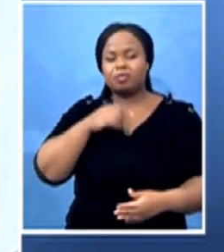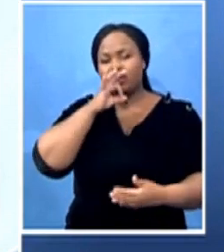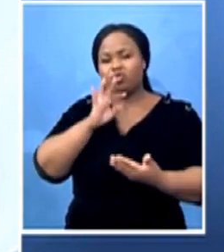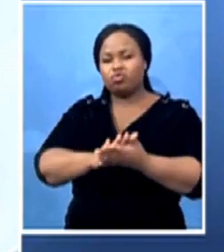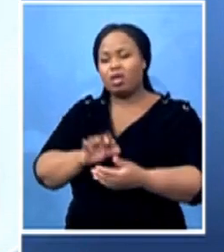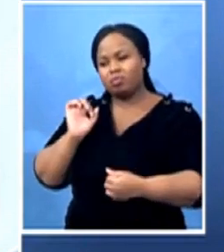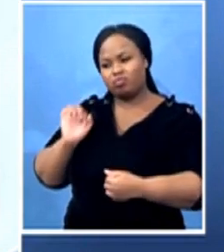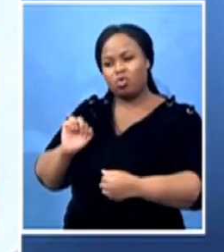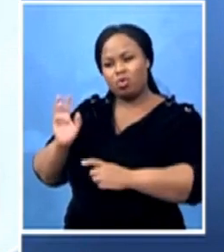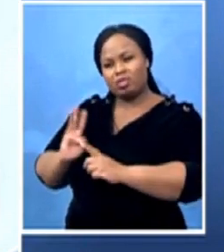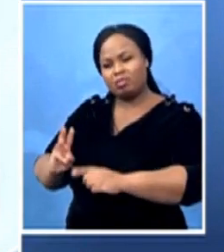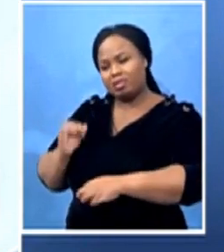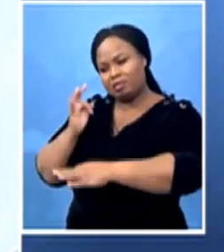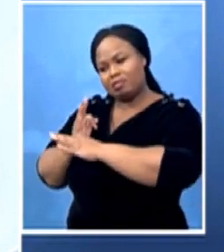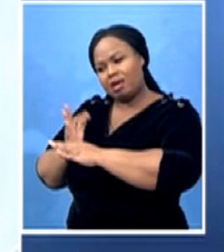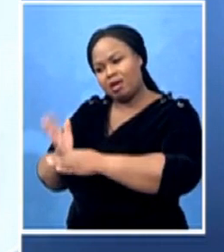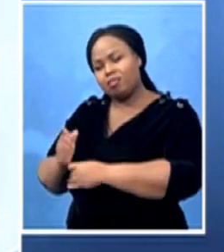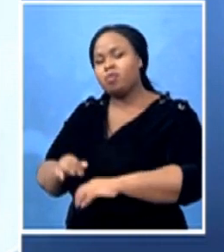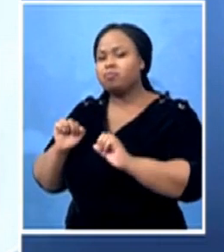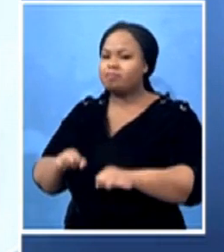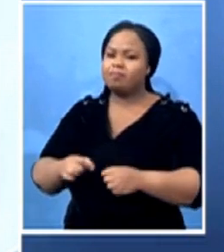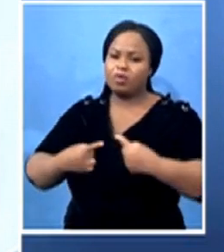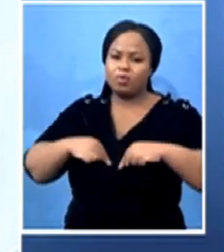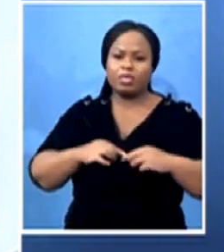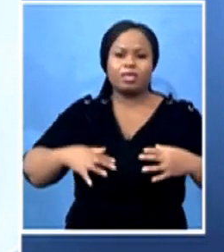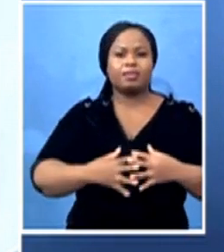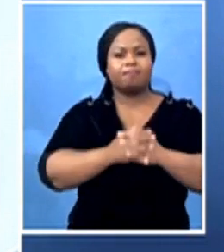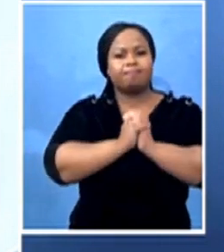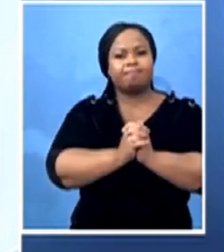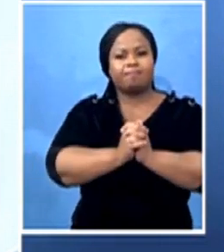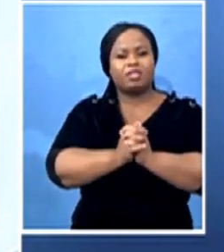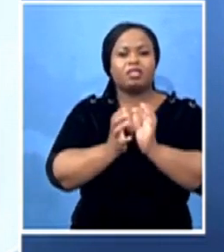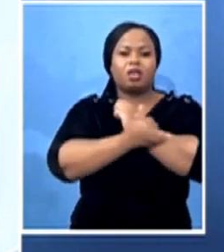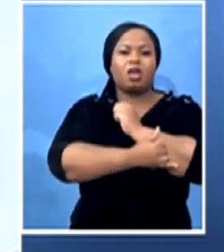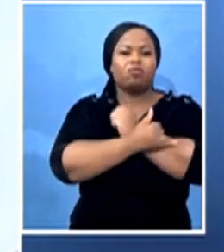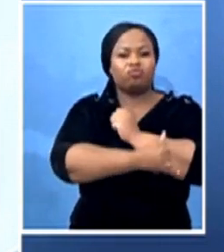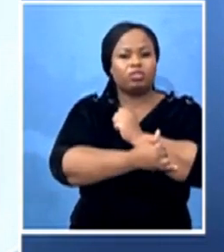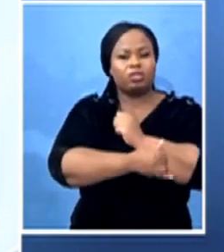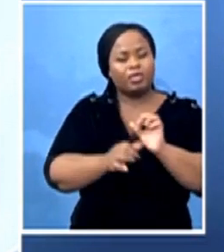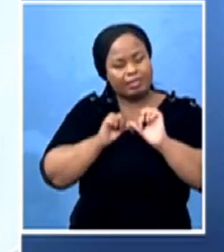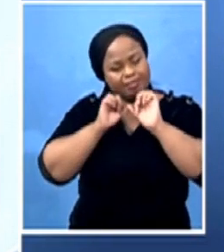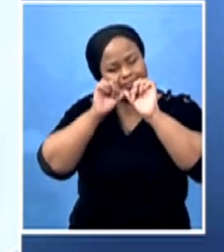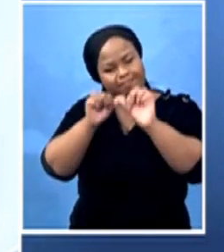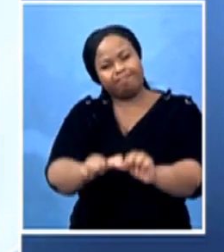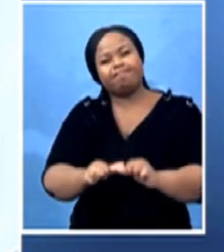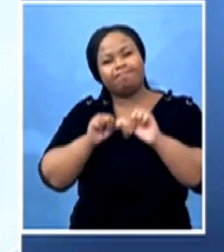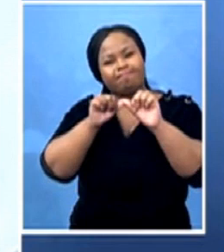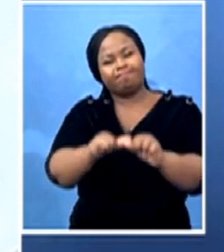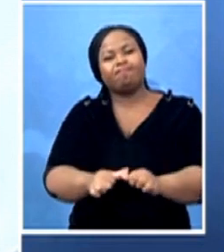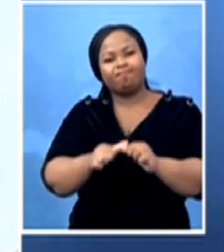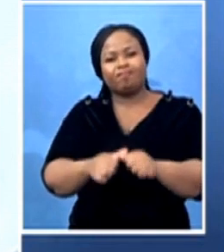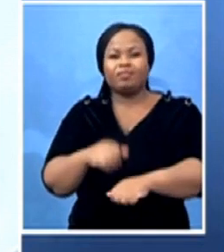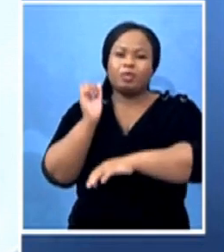to stay together as a country to wage a war against this coronavirus. I want to think that